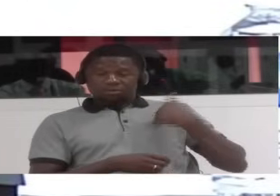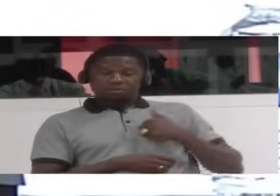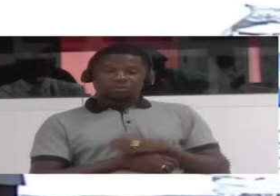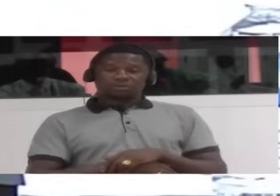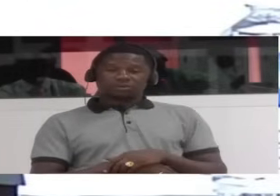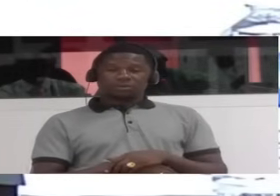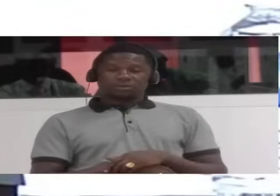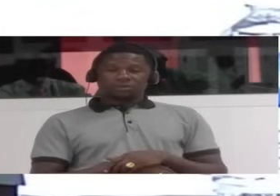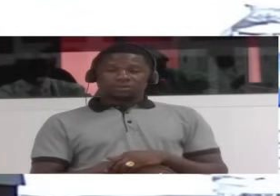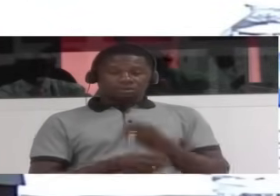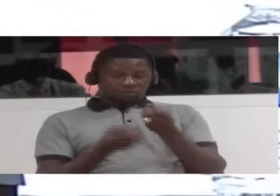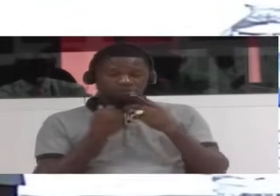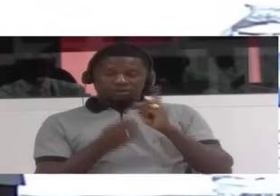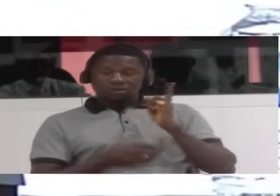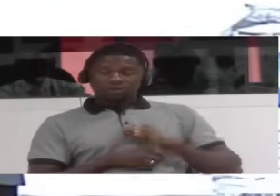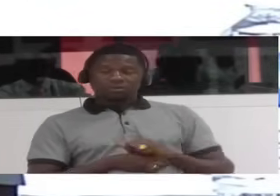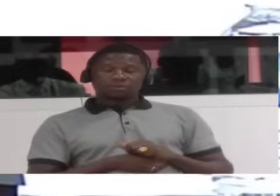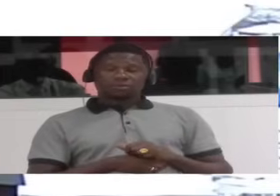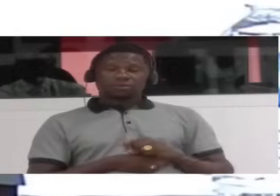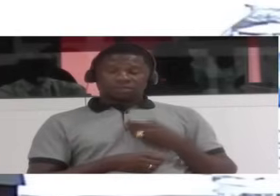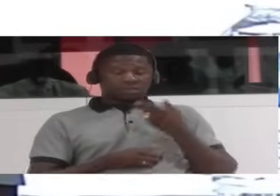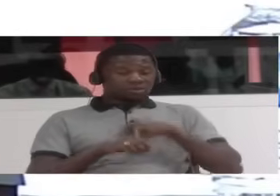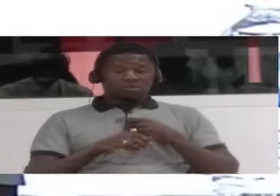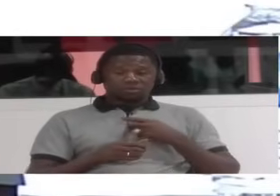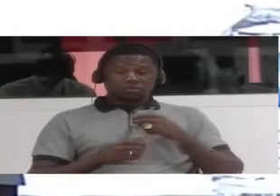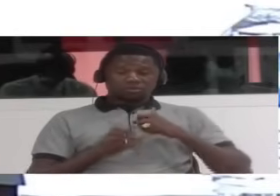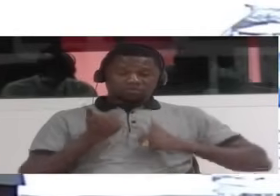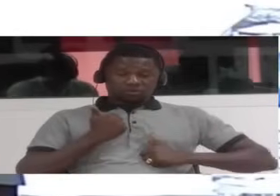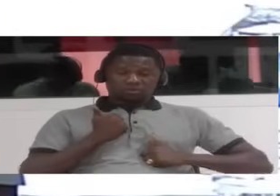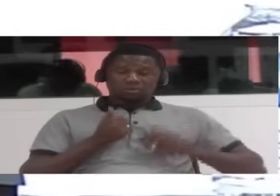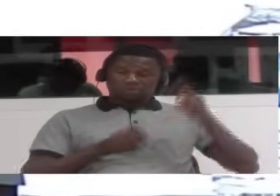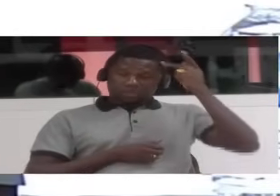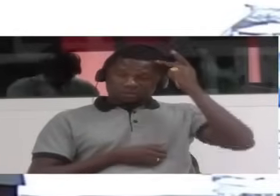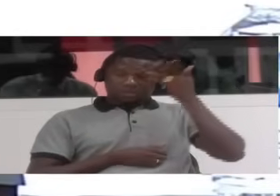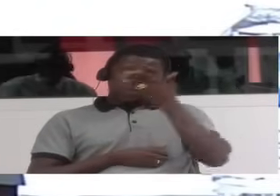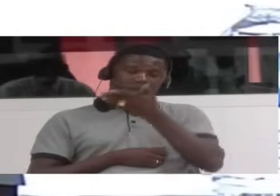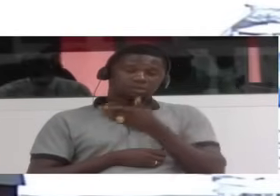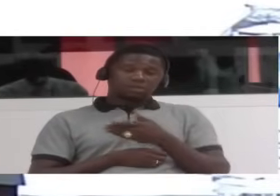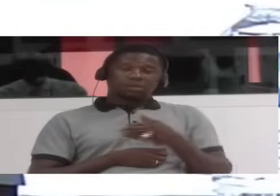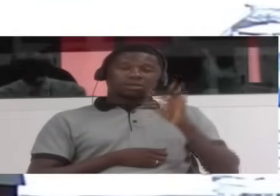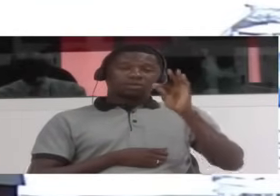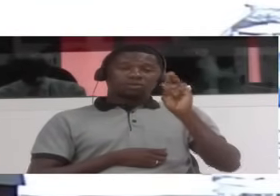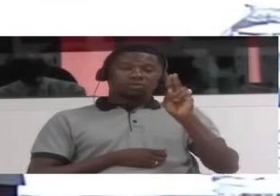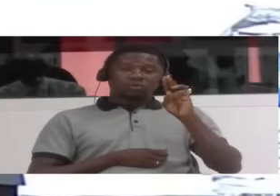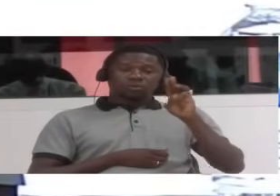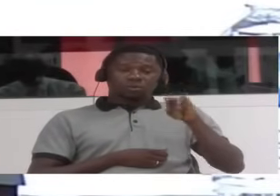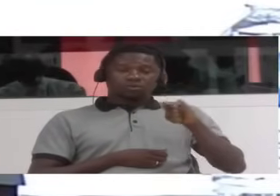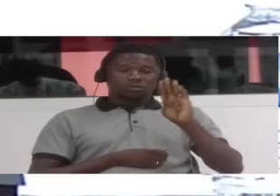Tell us what happened. While I was on guard in Kanilai, the late Tumbul Tamba was the